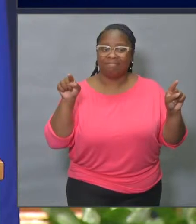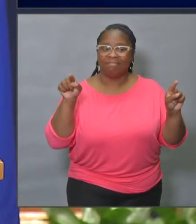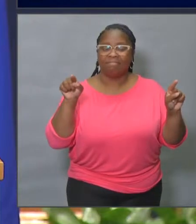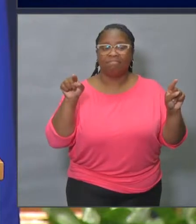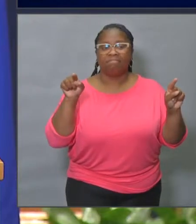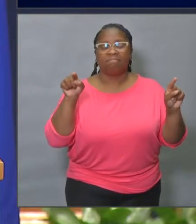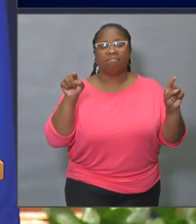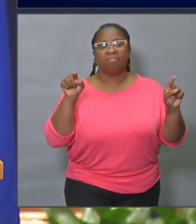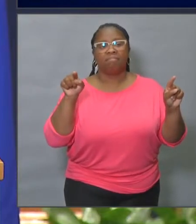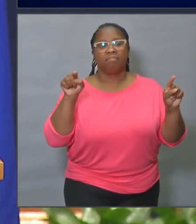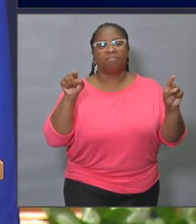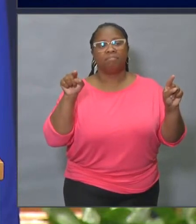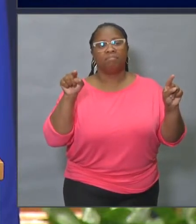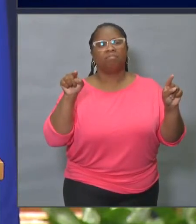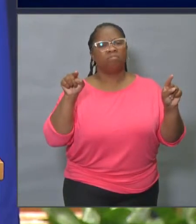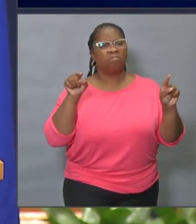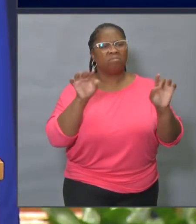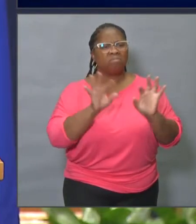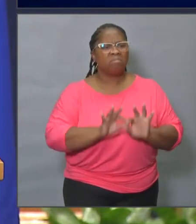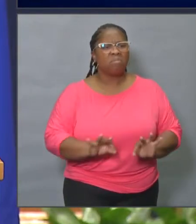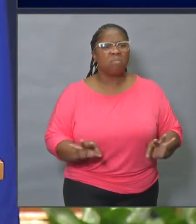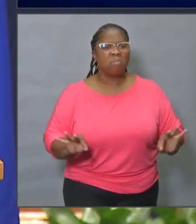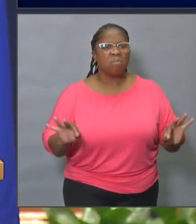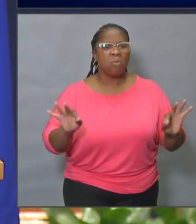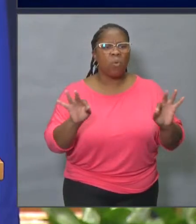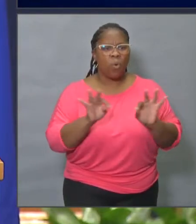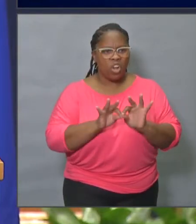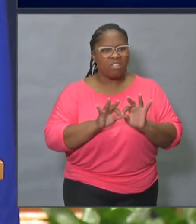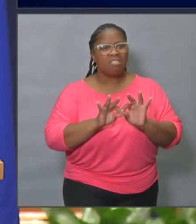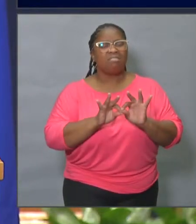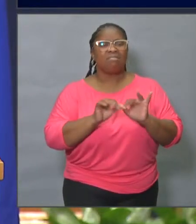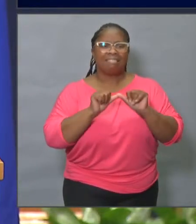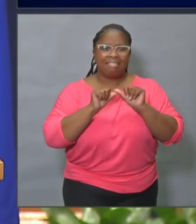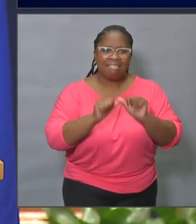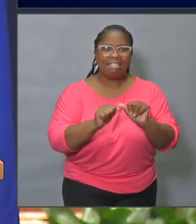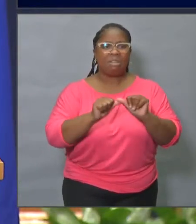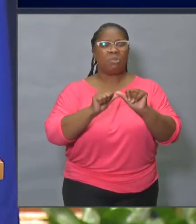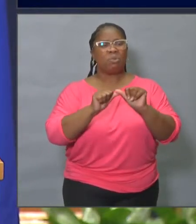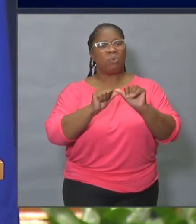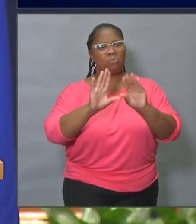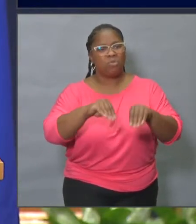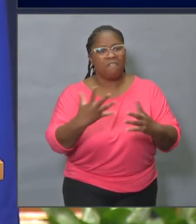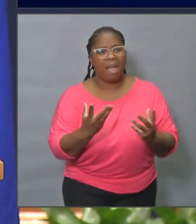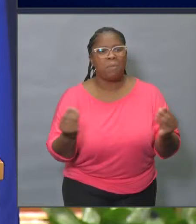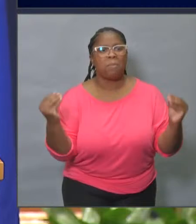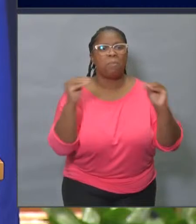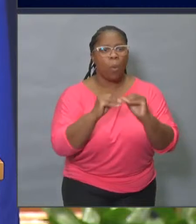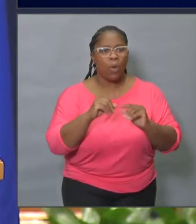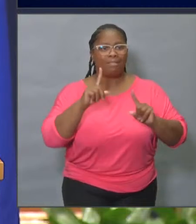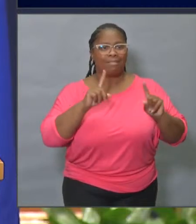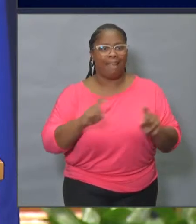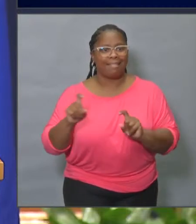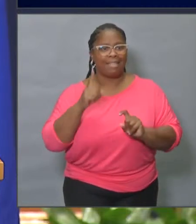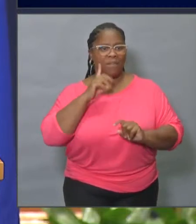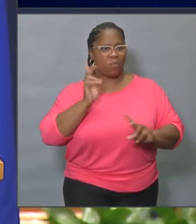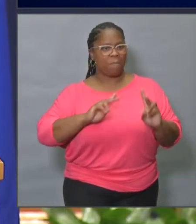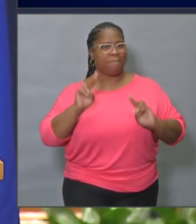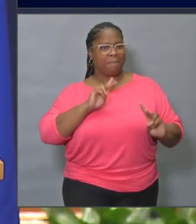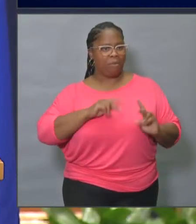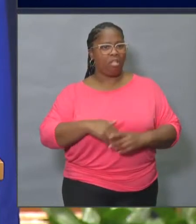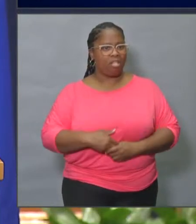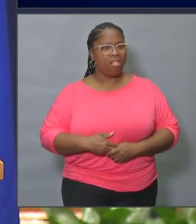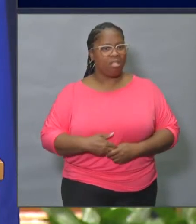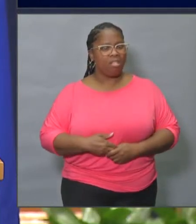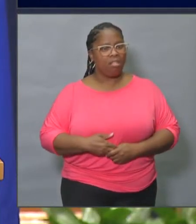important that we continue to expand our access to testing for those who need to be tested. And as long as we are